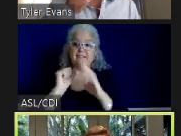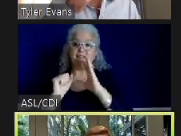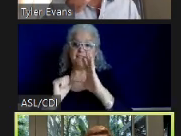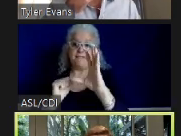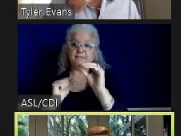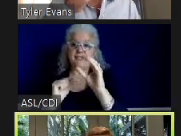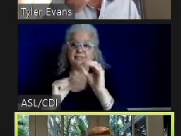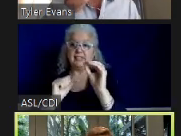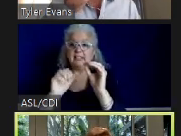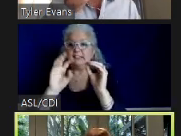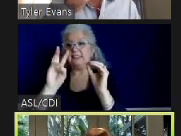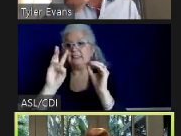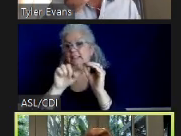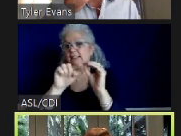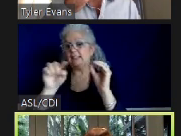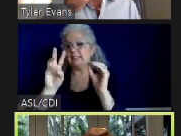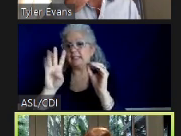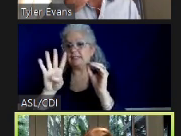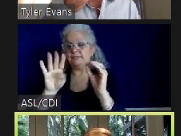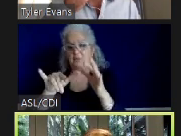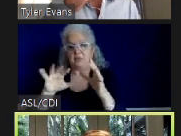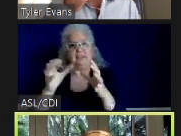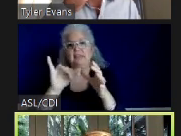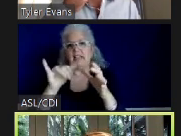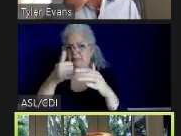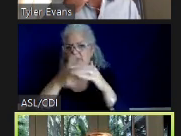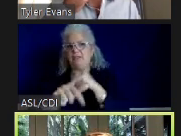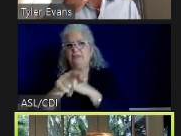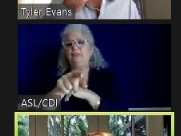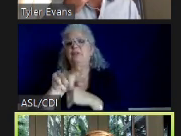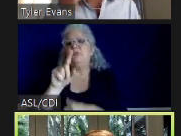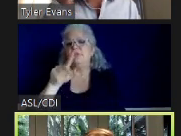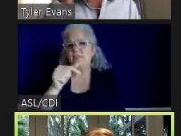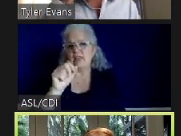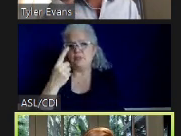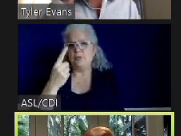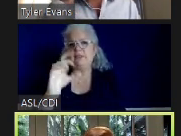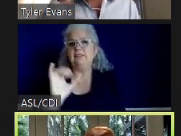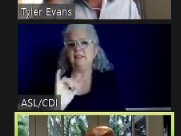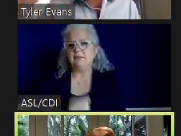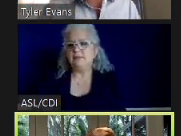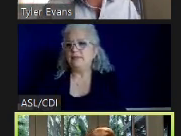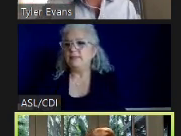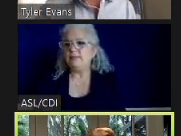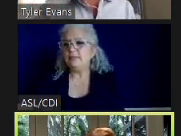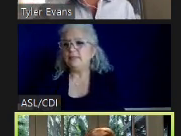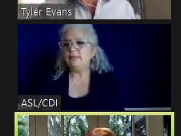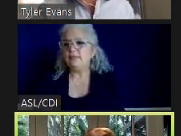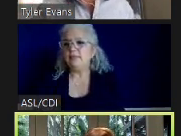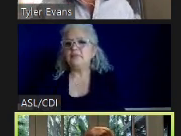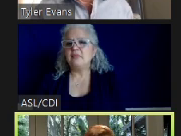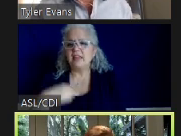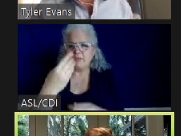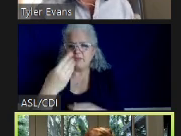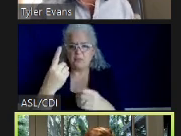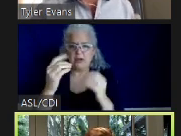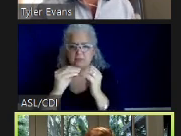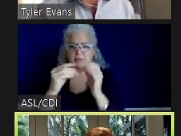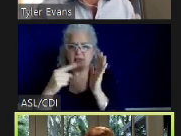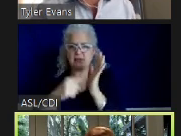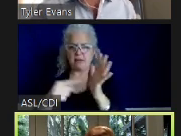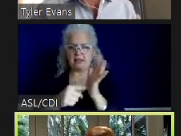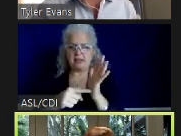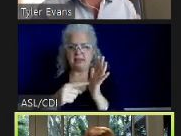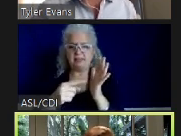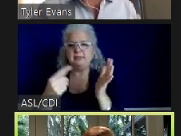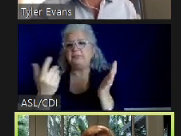Excellent. Okay, well, here is another example, because we do have a few, it looks like older adults who are